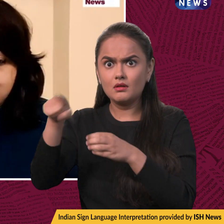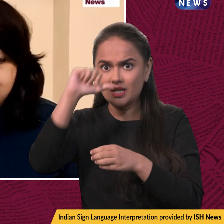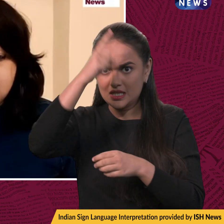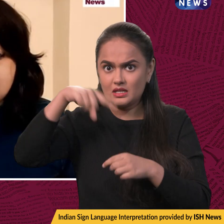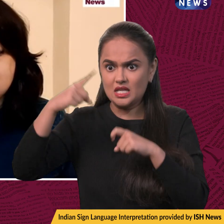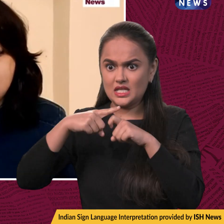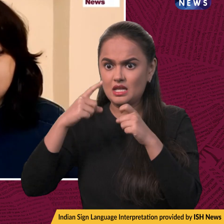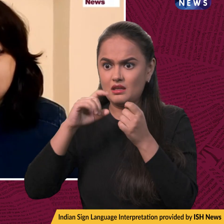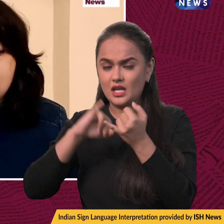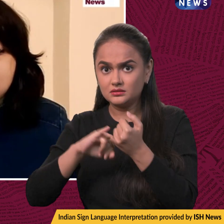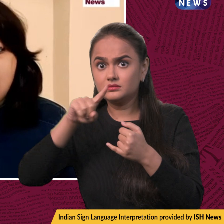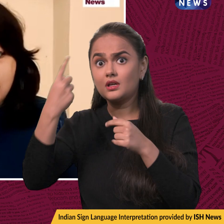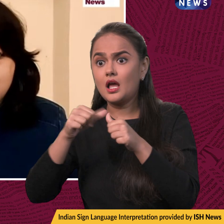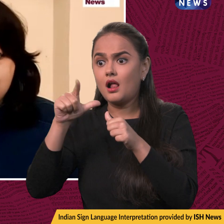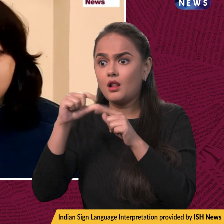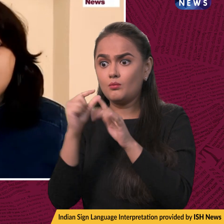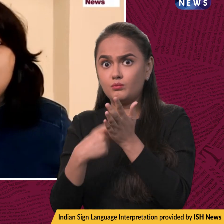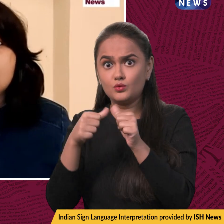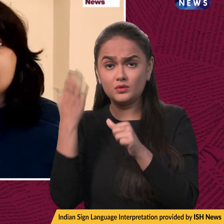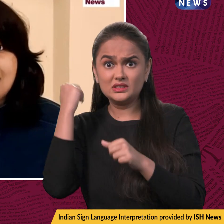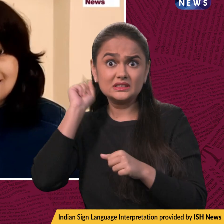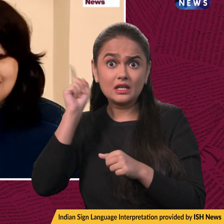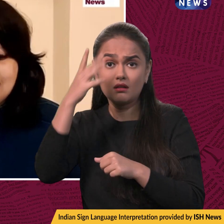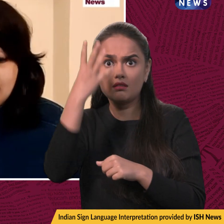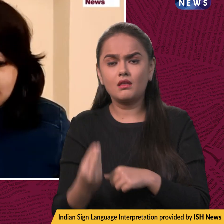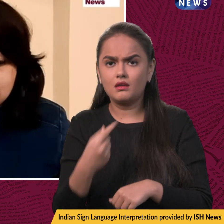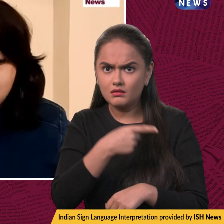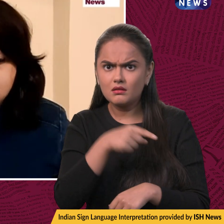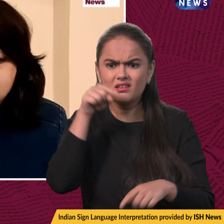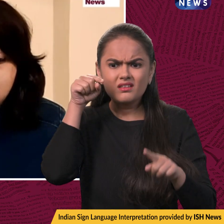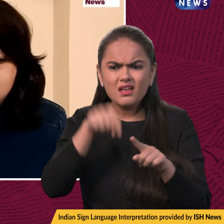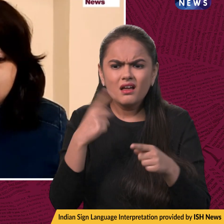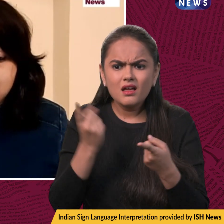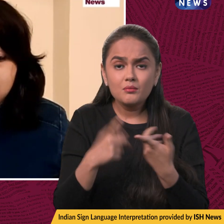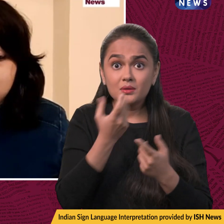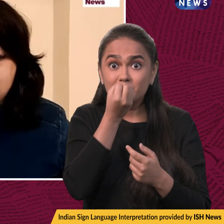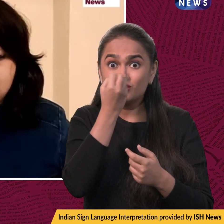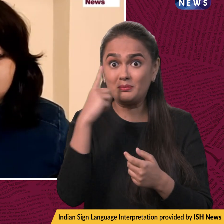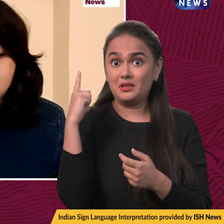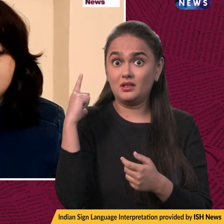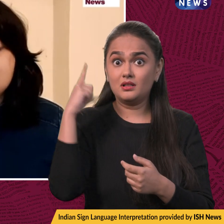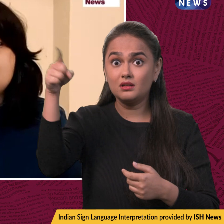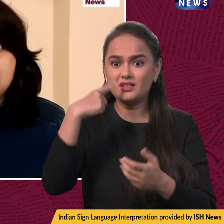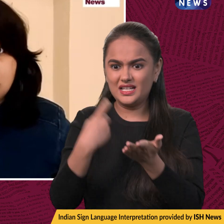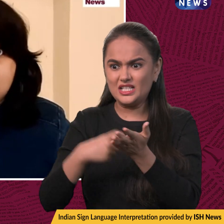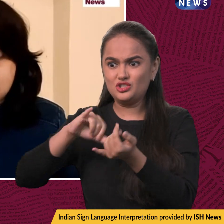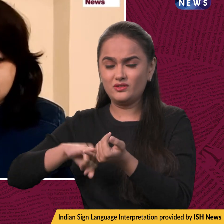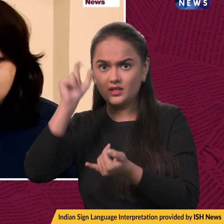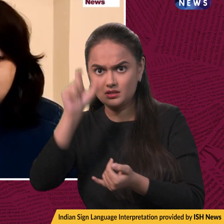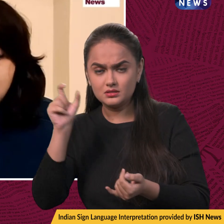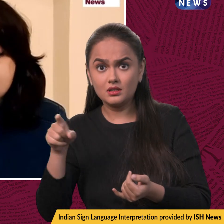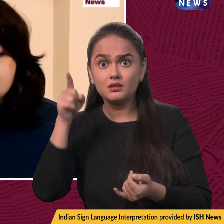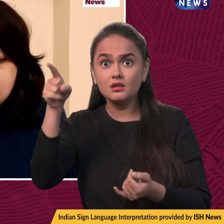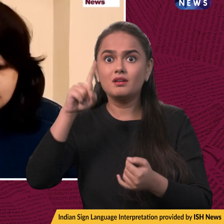State Secretary K.S. Shan in Alapura on Saturday night. Now, this comes after BJP leader Ranjit